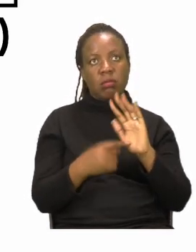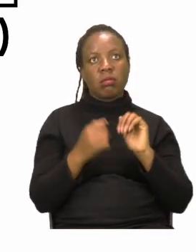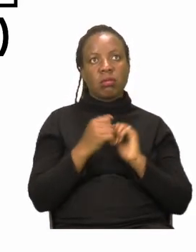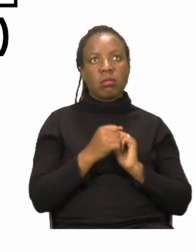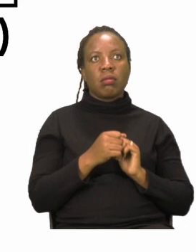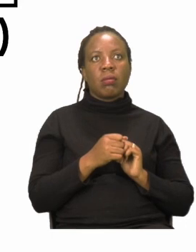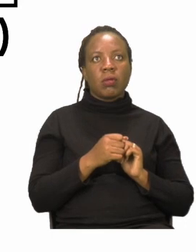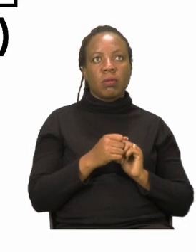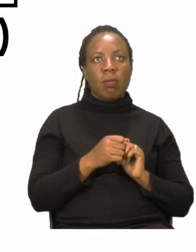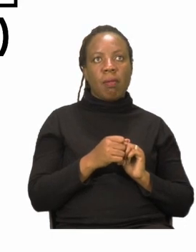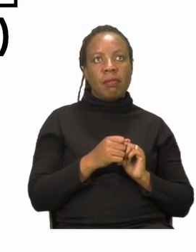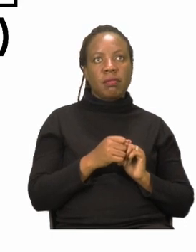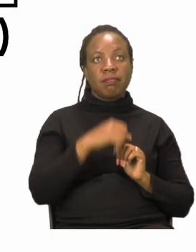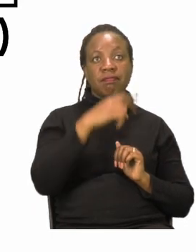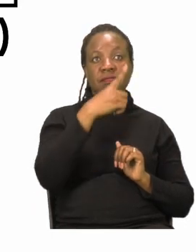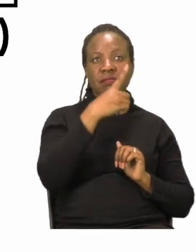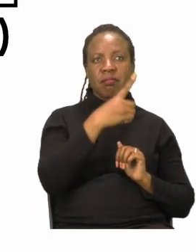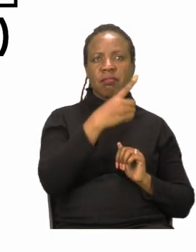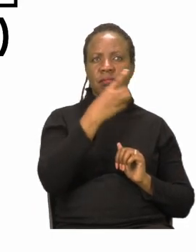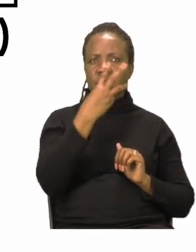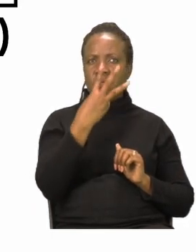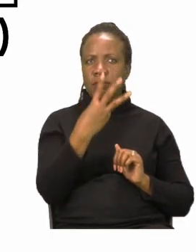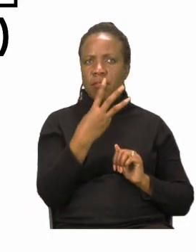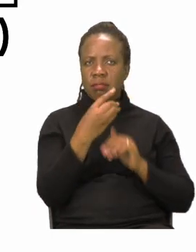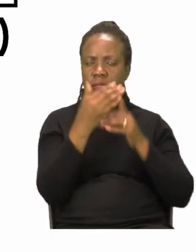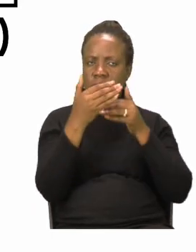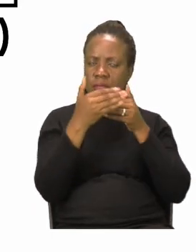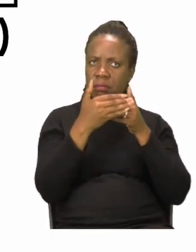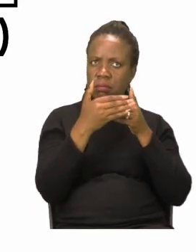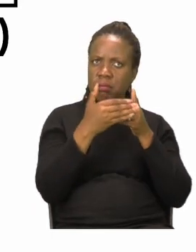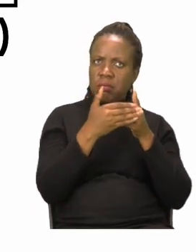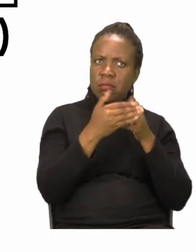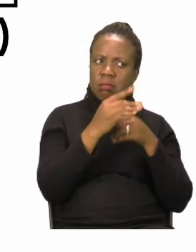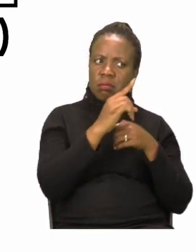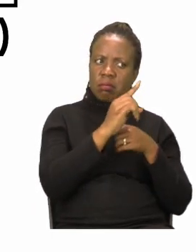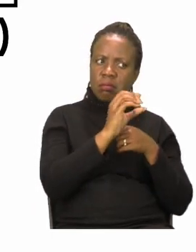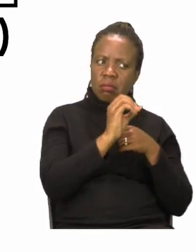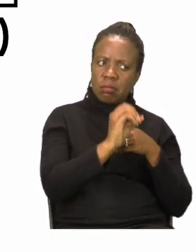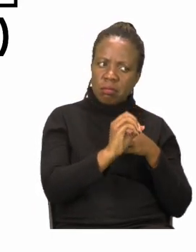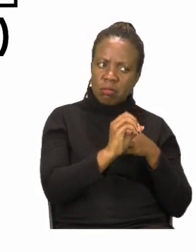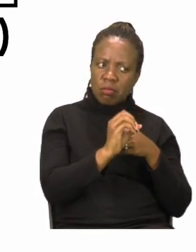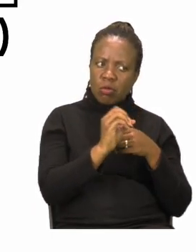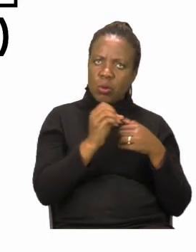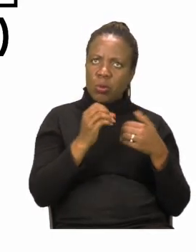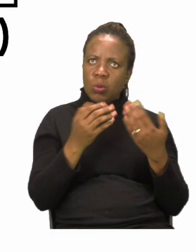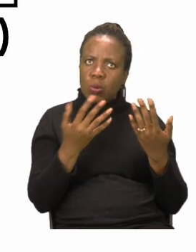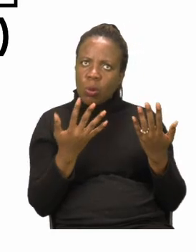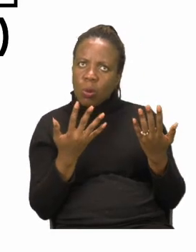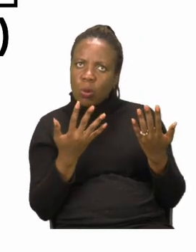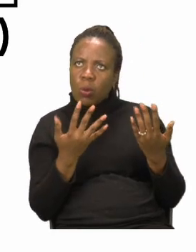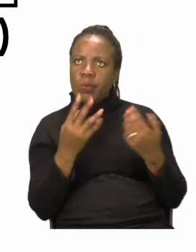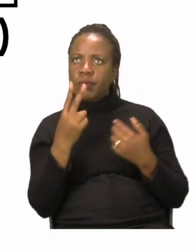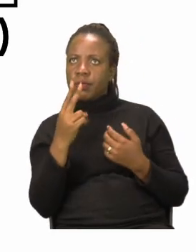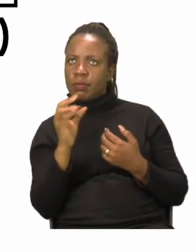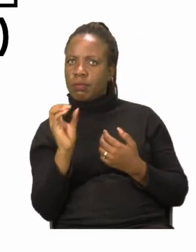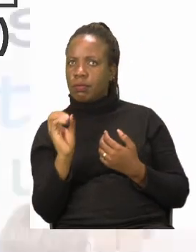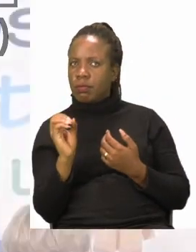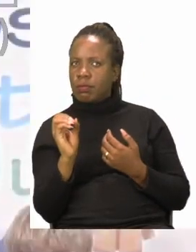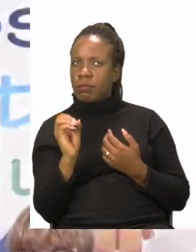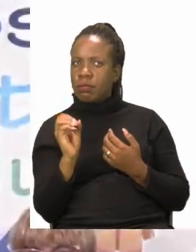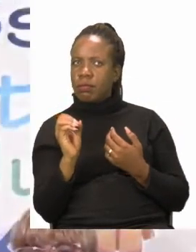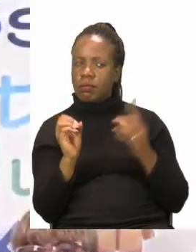reads, is 13 nearer to 10 or